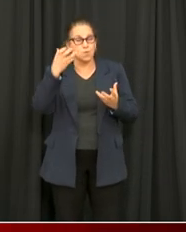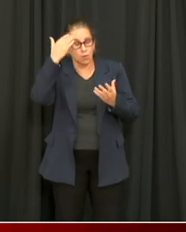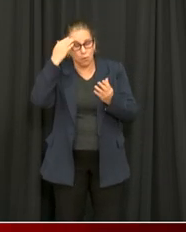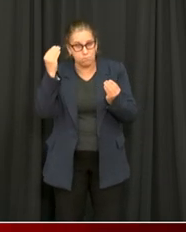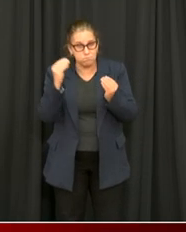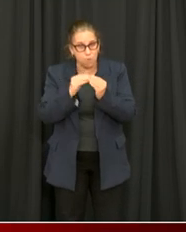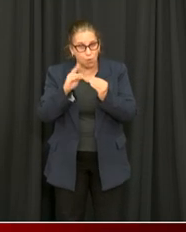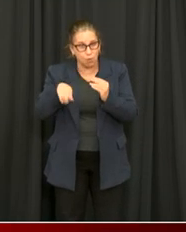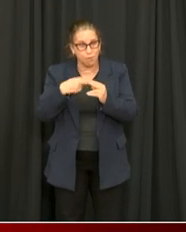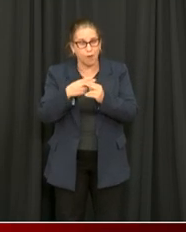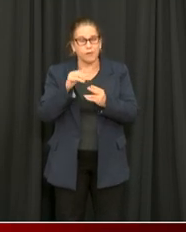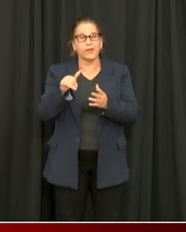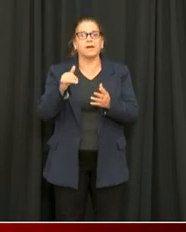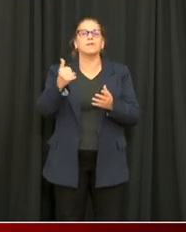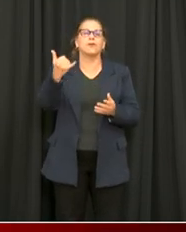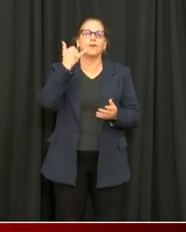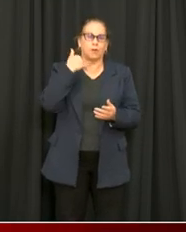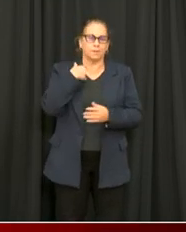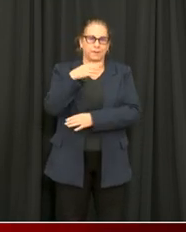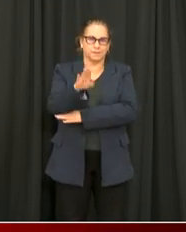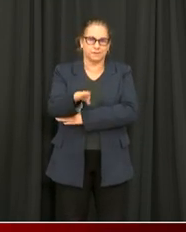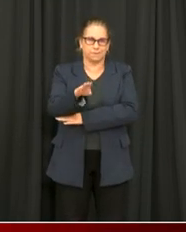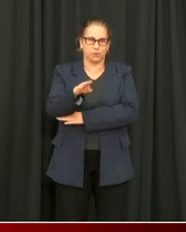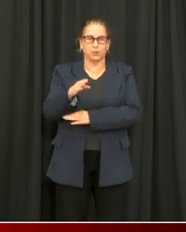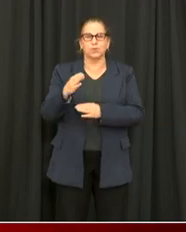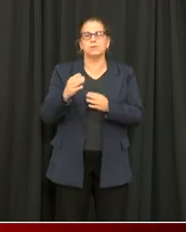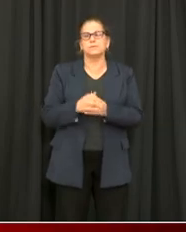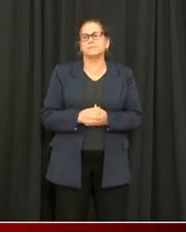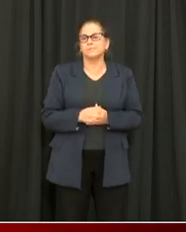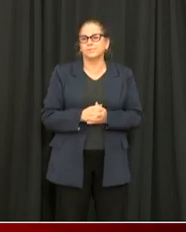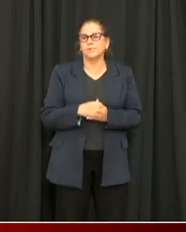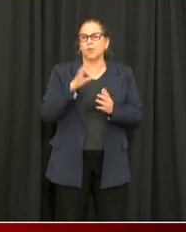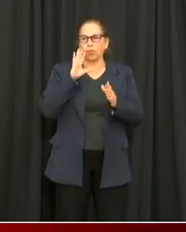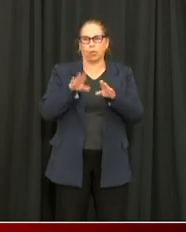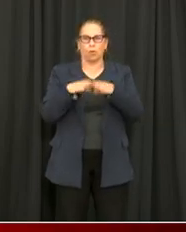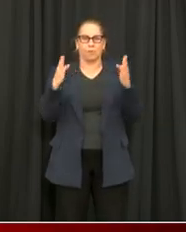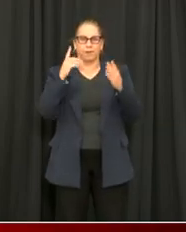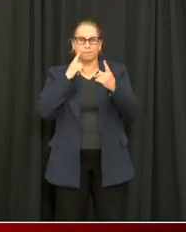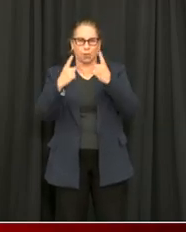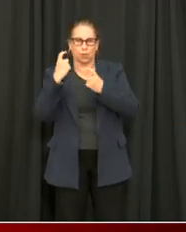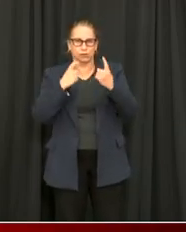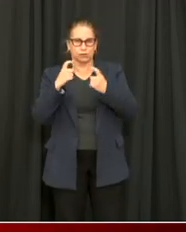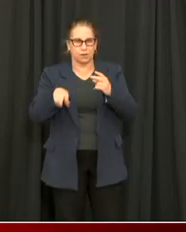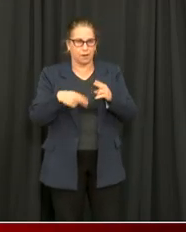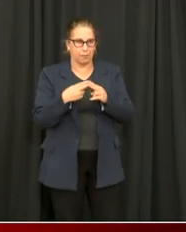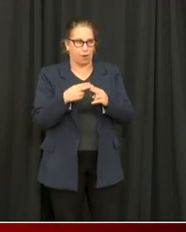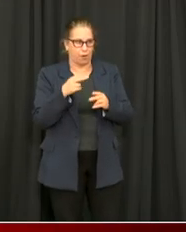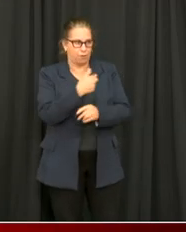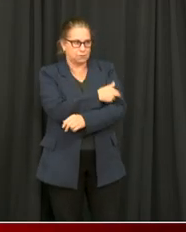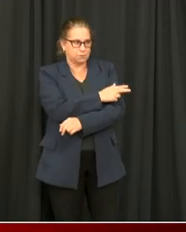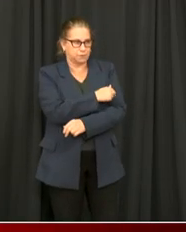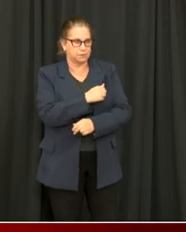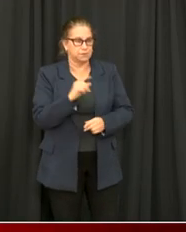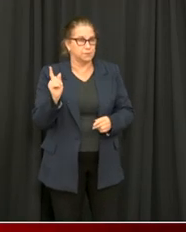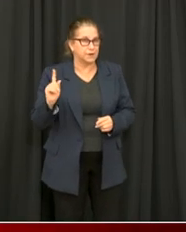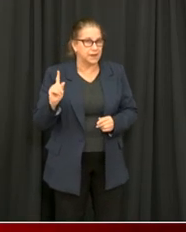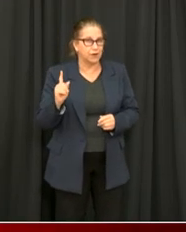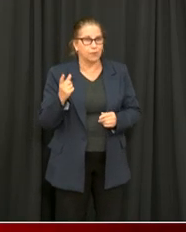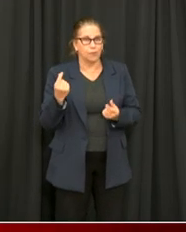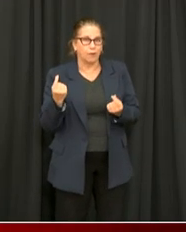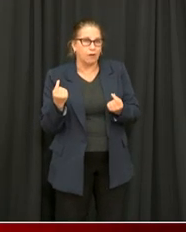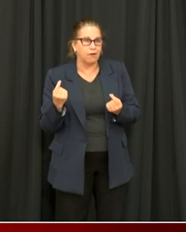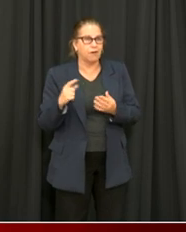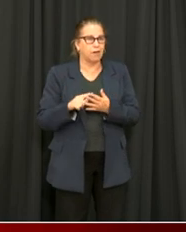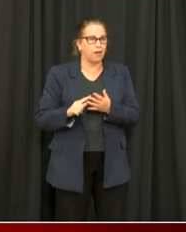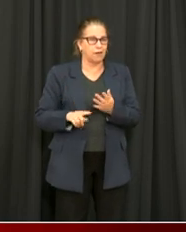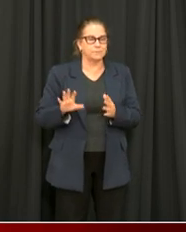any questions or want to share any thoughts. Thank you, Madam Mayor. If we could just go back one slide, please.